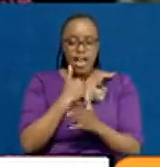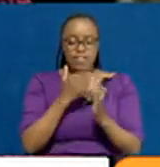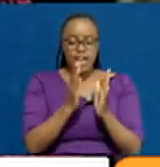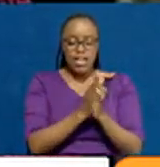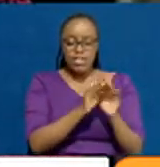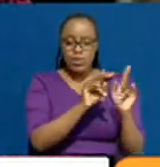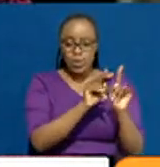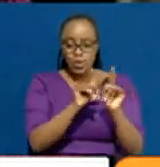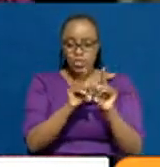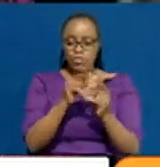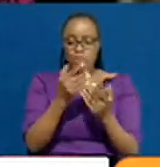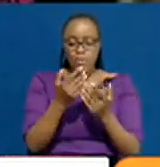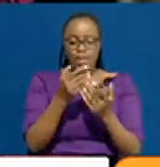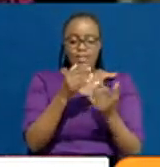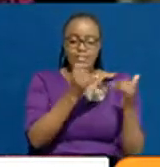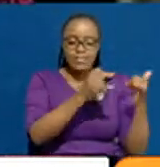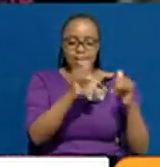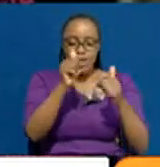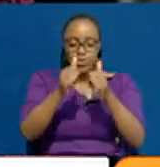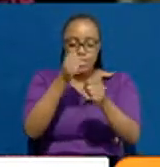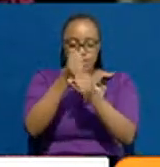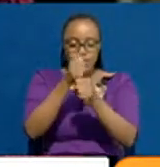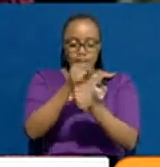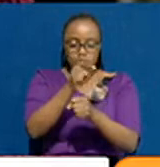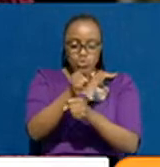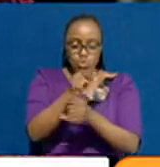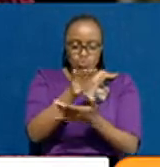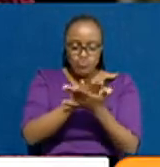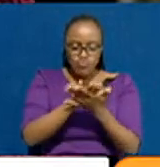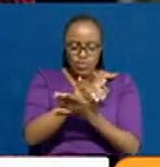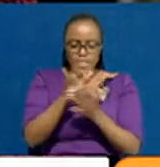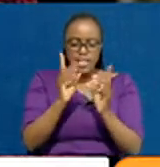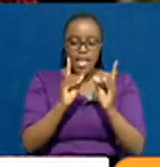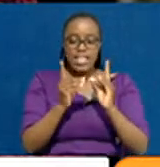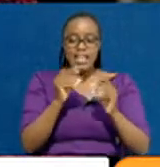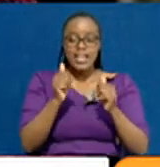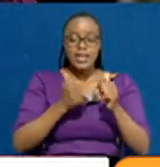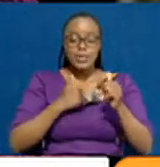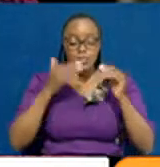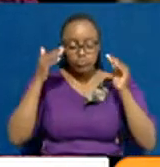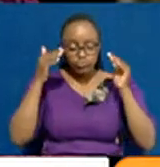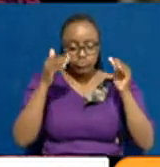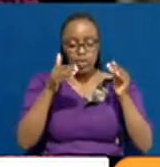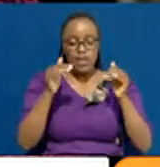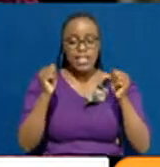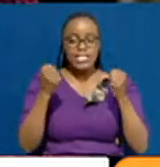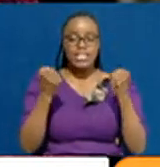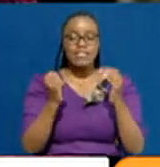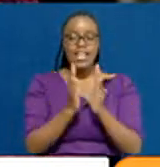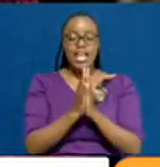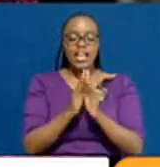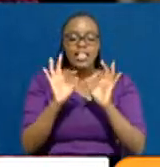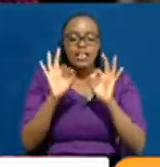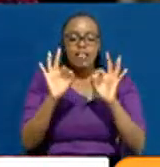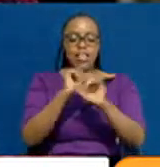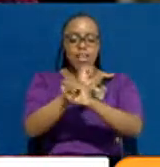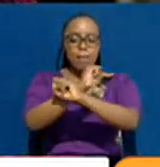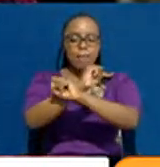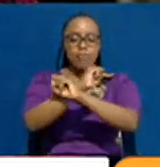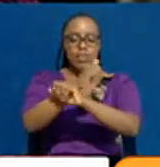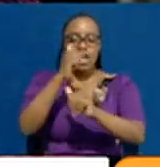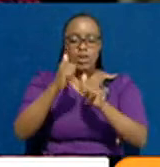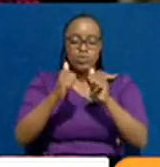data from clinical trials, and based on that data, mainly the data that's looking at safety and efficacy and the protection that's